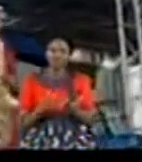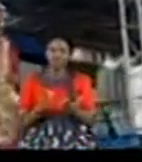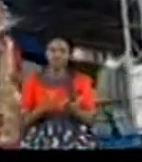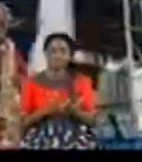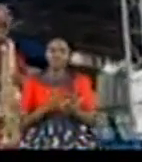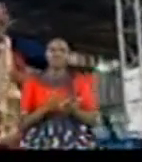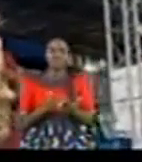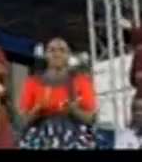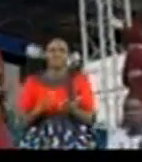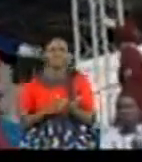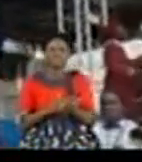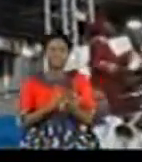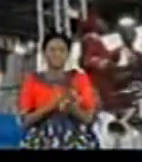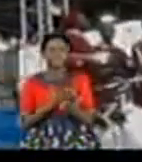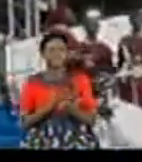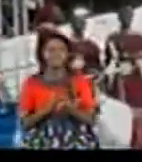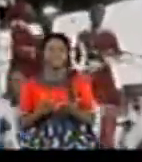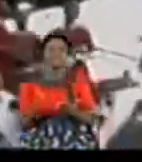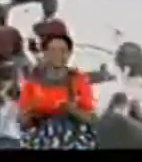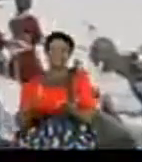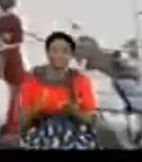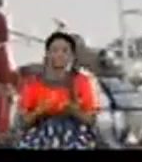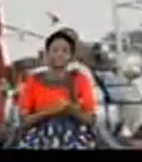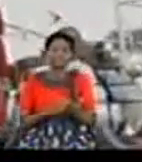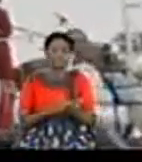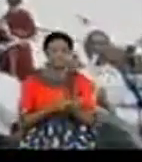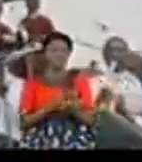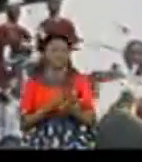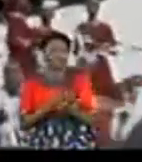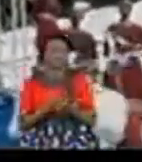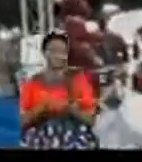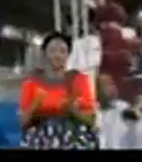do what can't you change